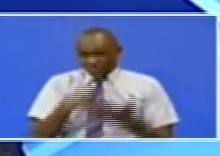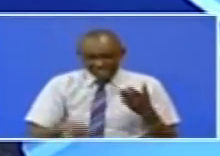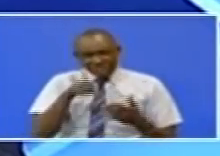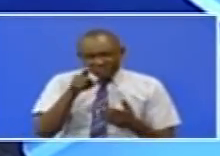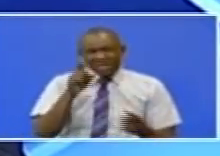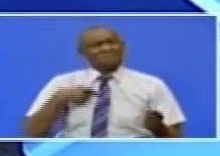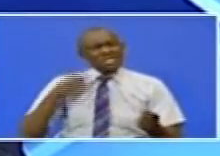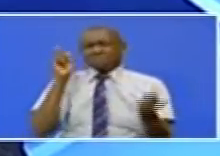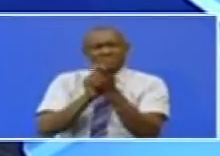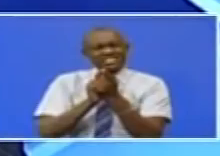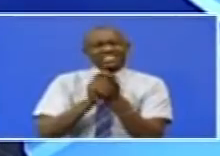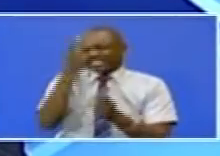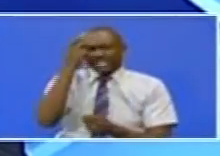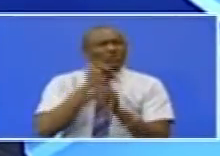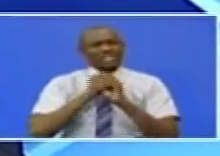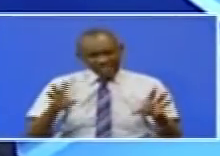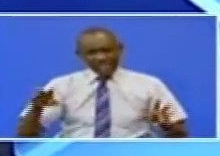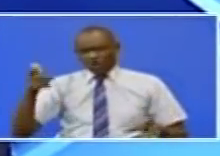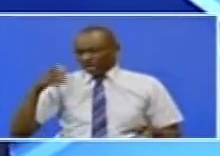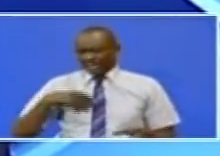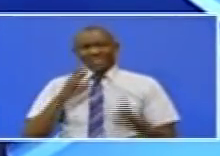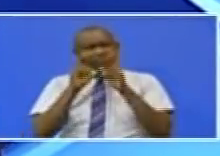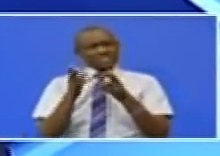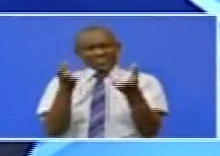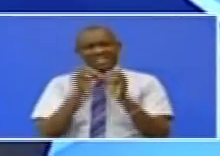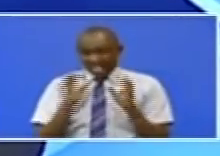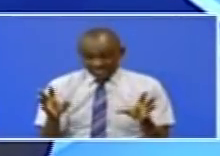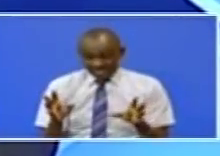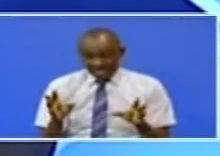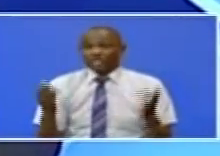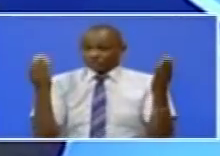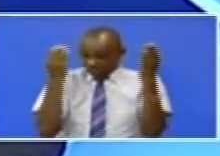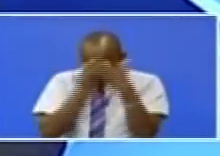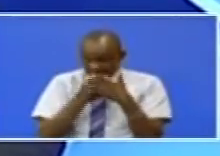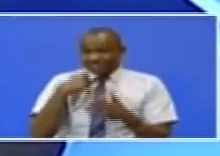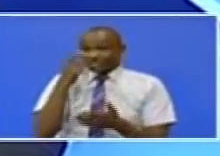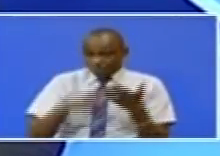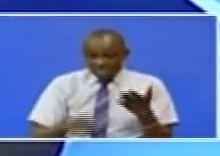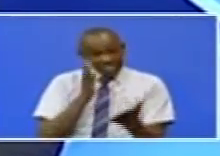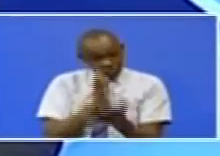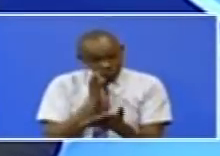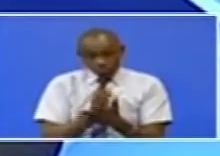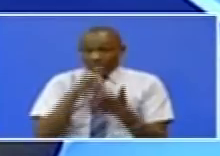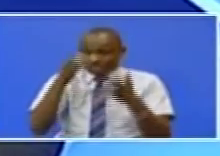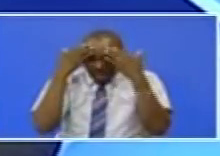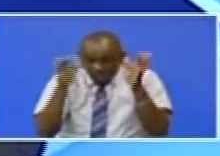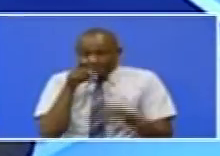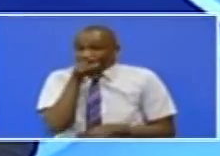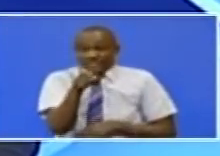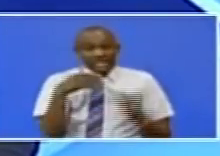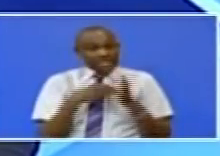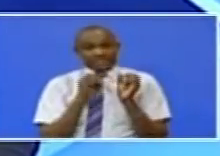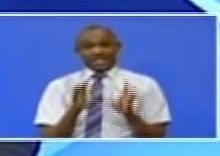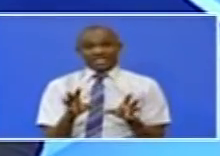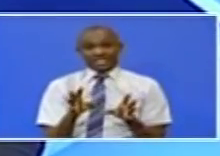never met Kidero nor his accuser, Geoffrey Kiplagat. Tunoi, who says he has not been formally informed of the allegations against him, is